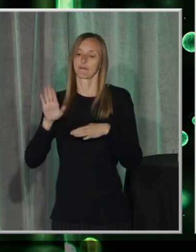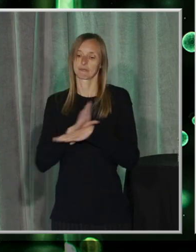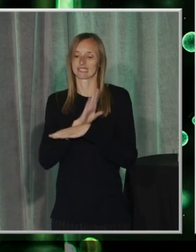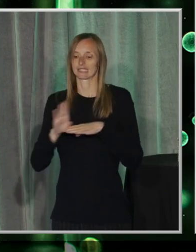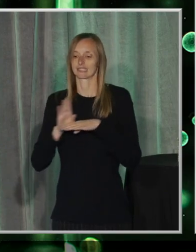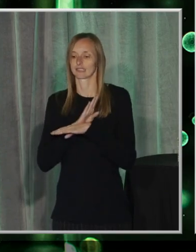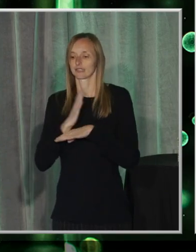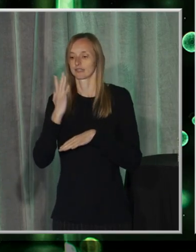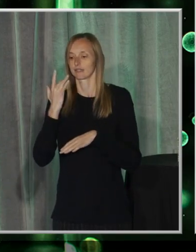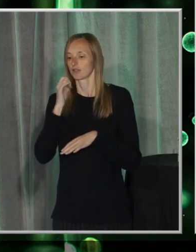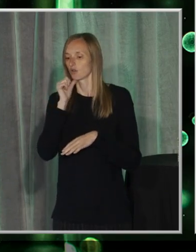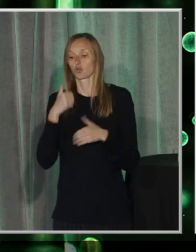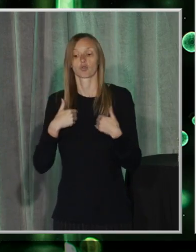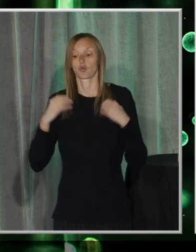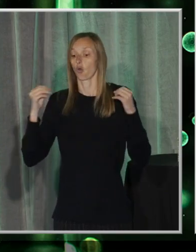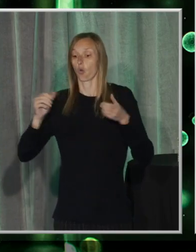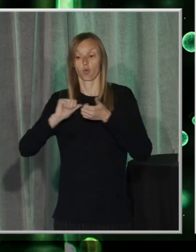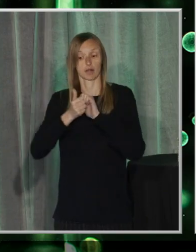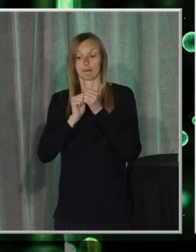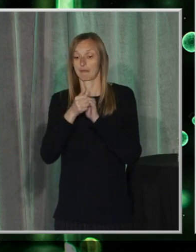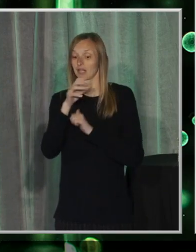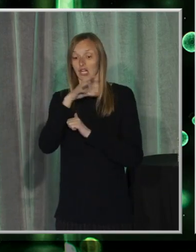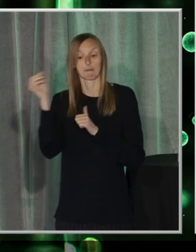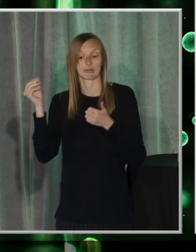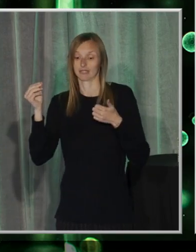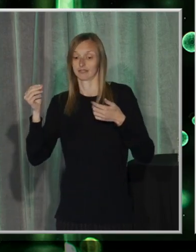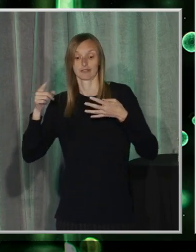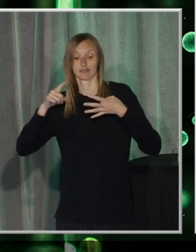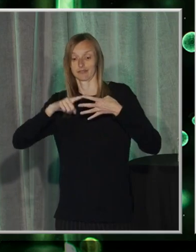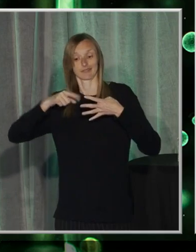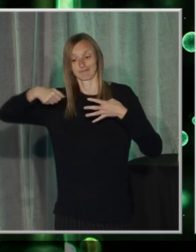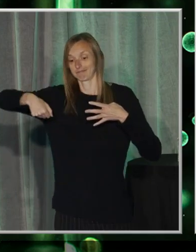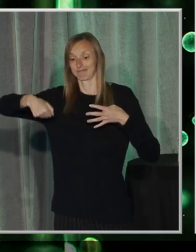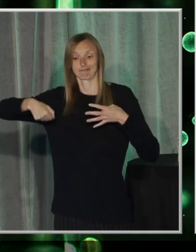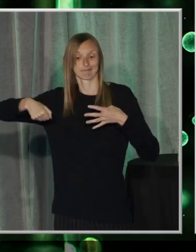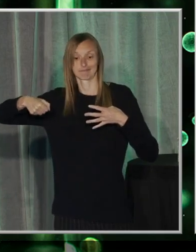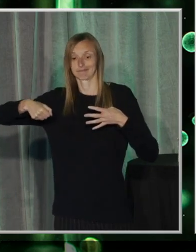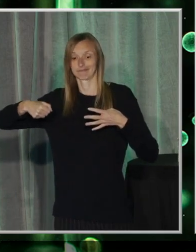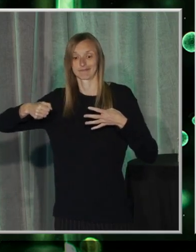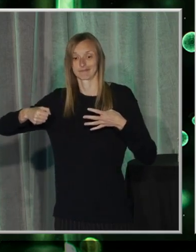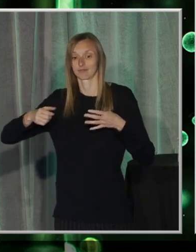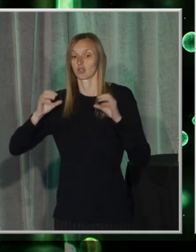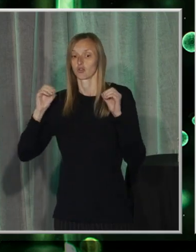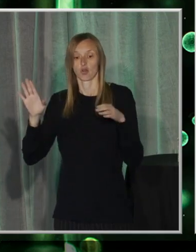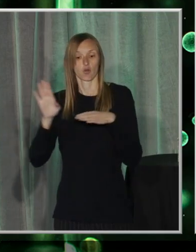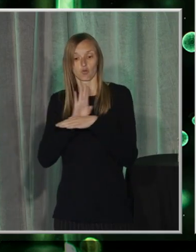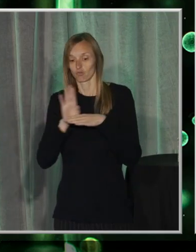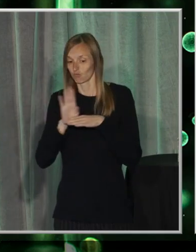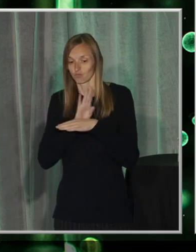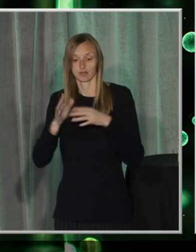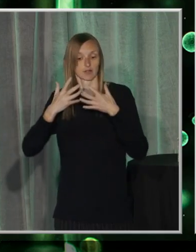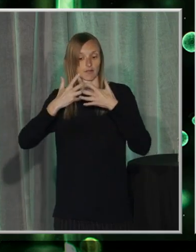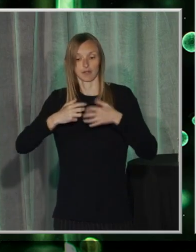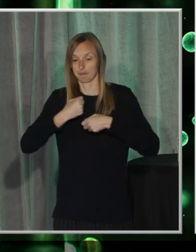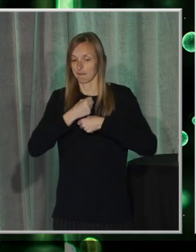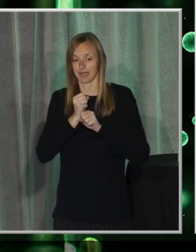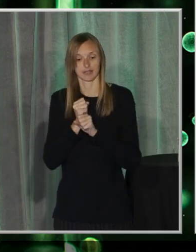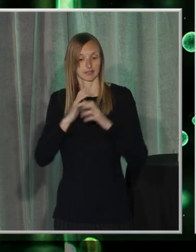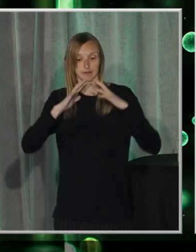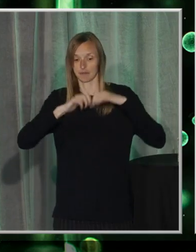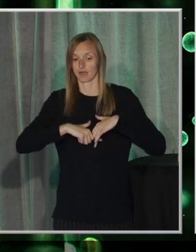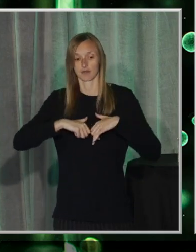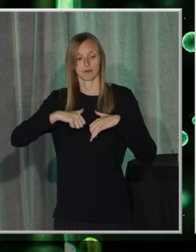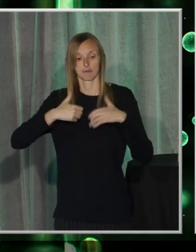we do not have competitors in Rwanda. There are no industry or factory that's manufacturing the biodegradable